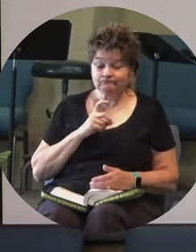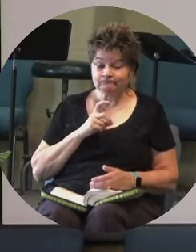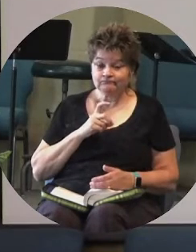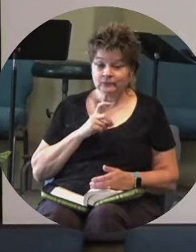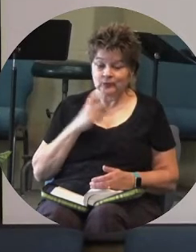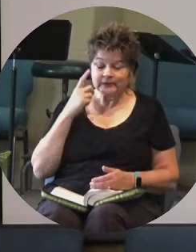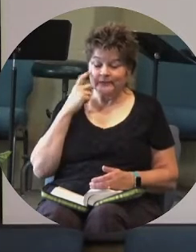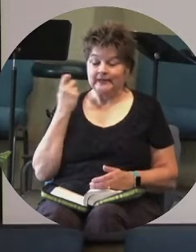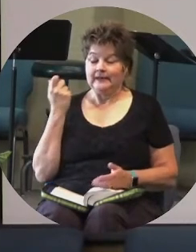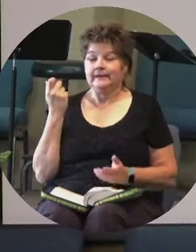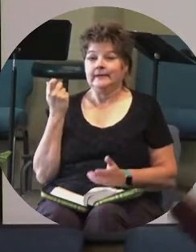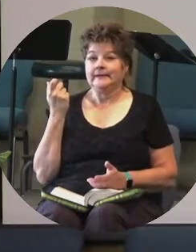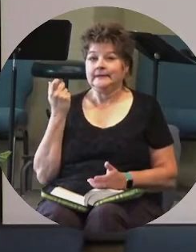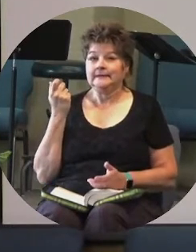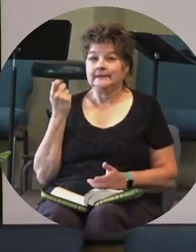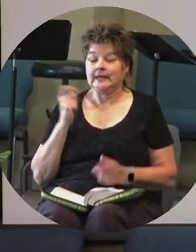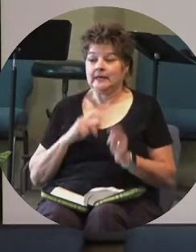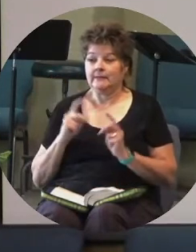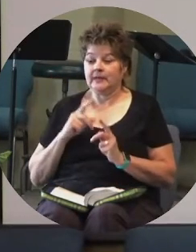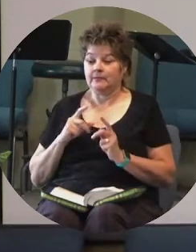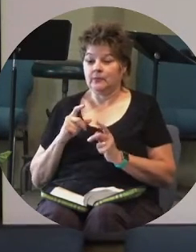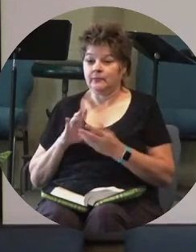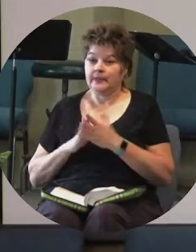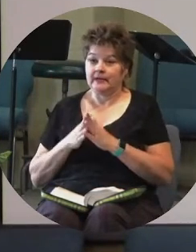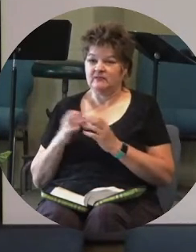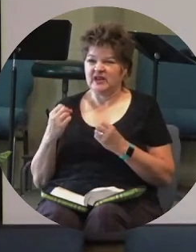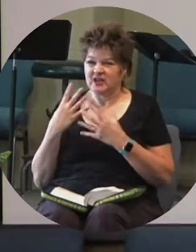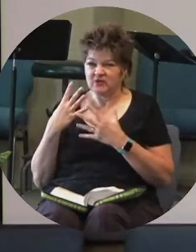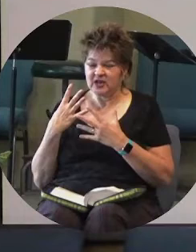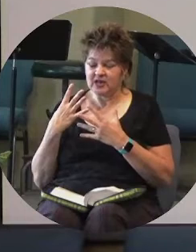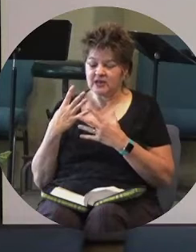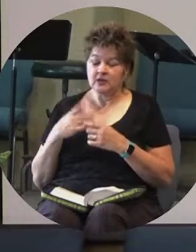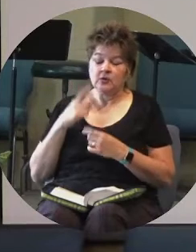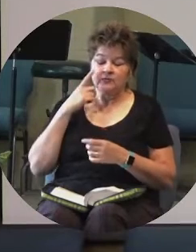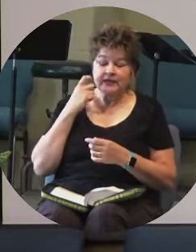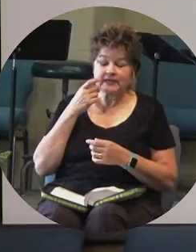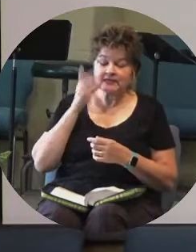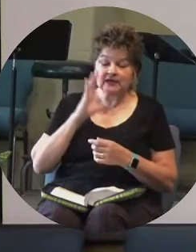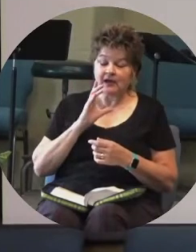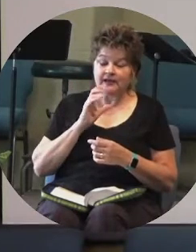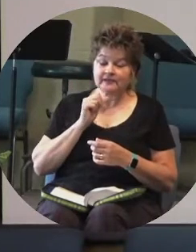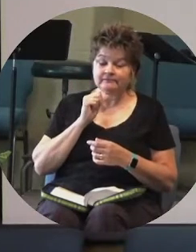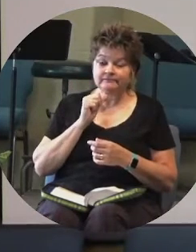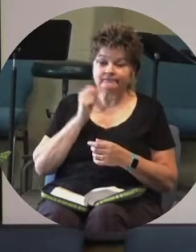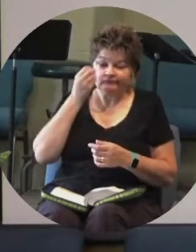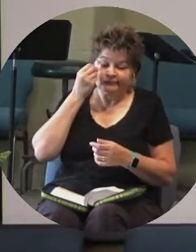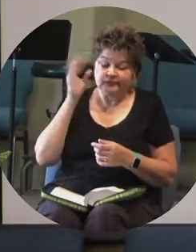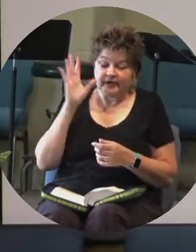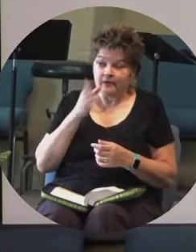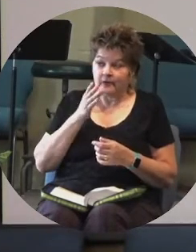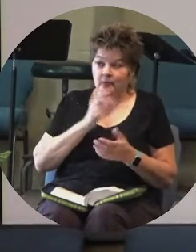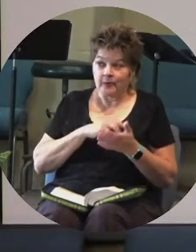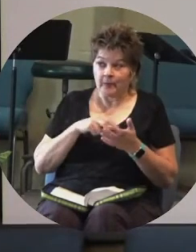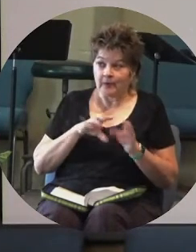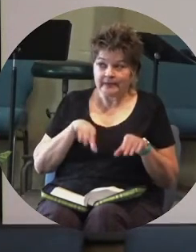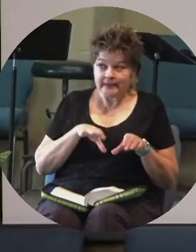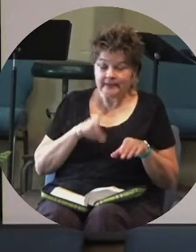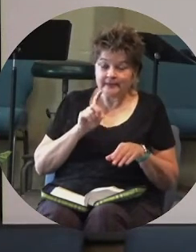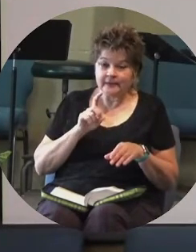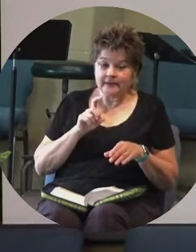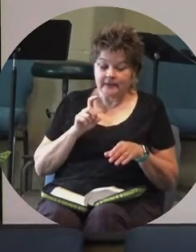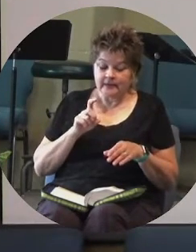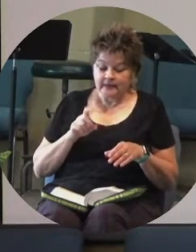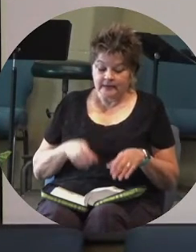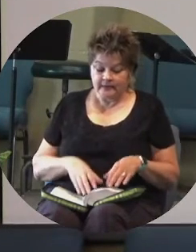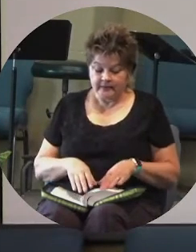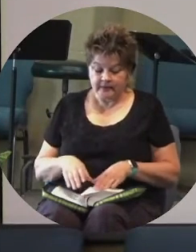Was it because these people were angry? Was it because God didn't really care what Paul did? Flip over to